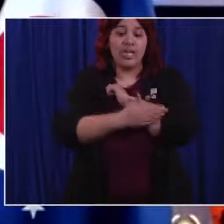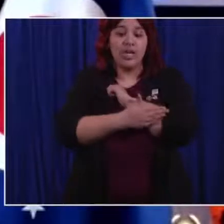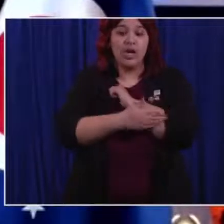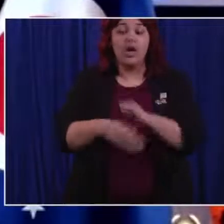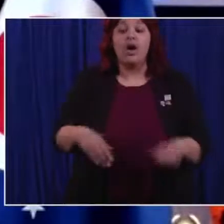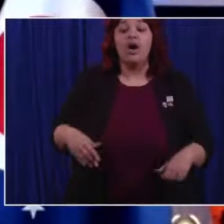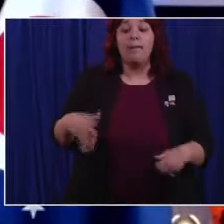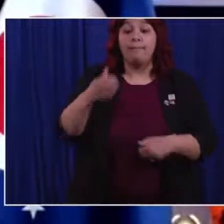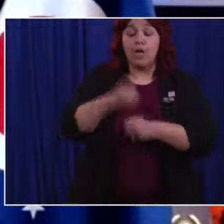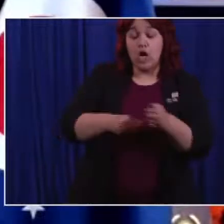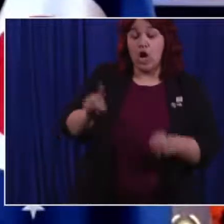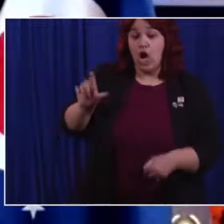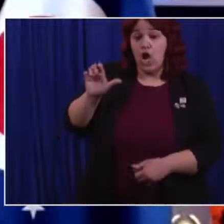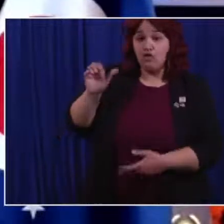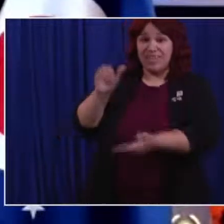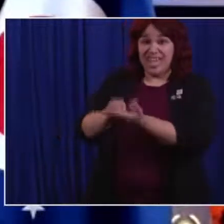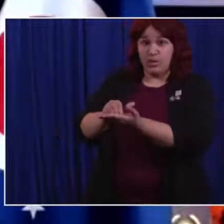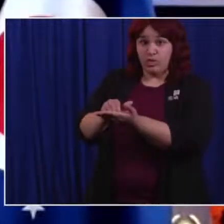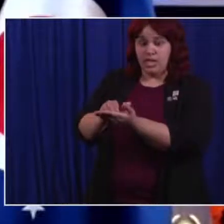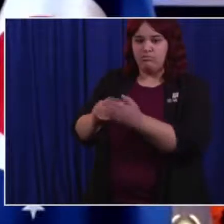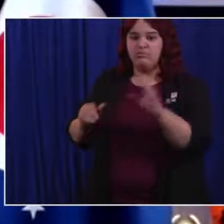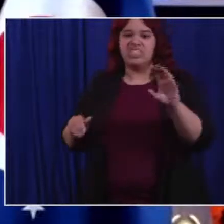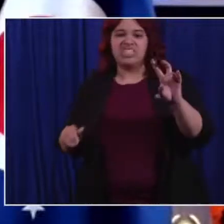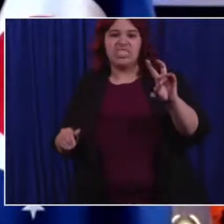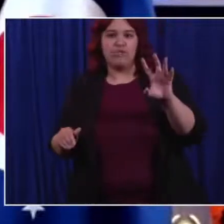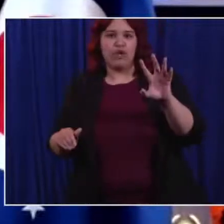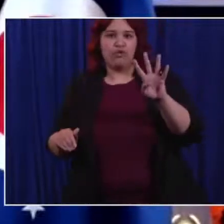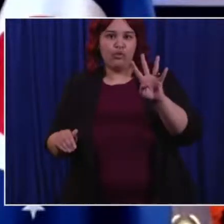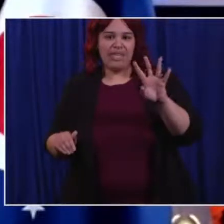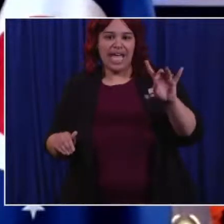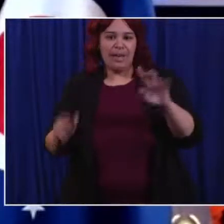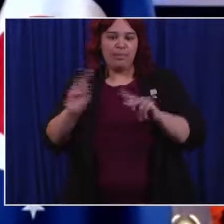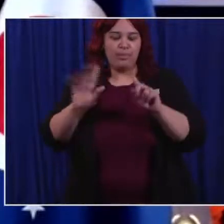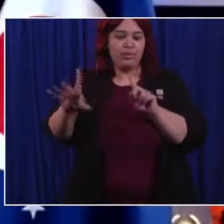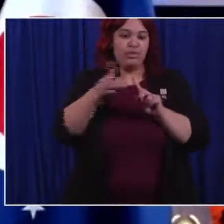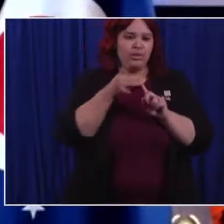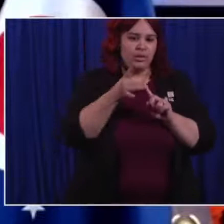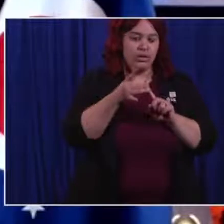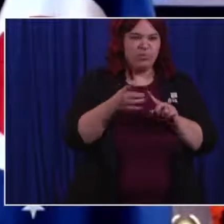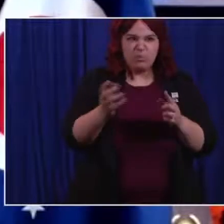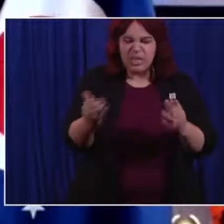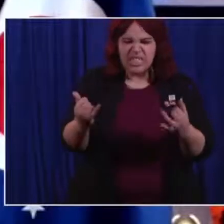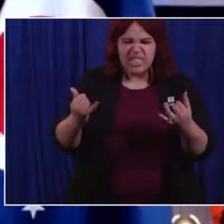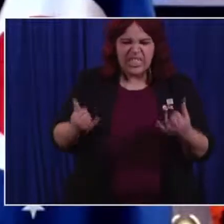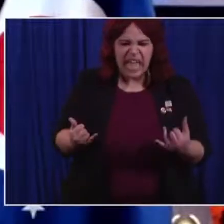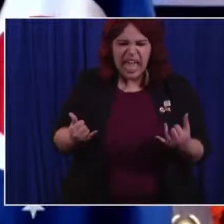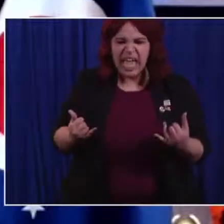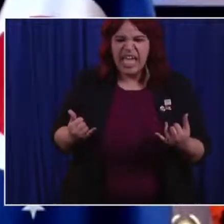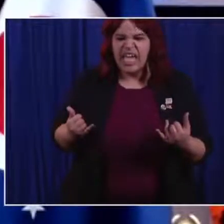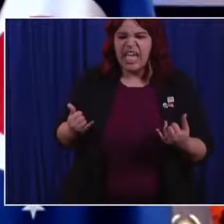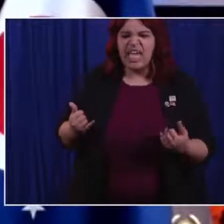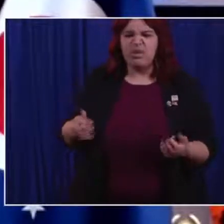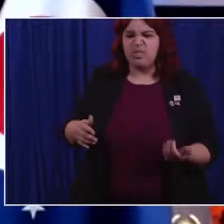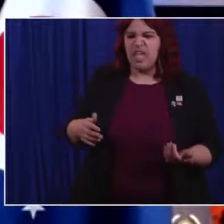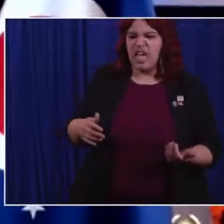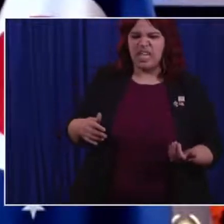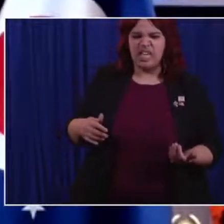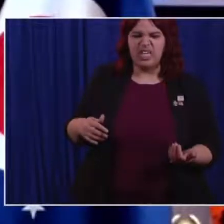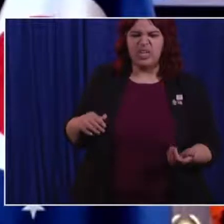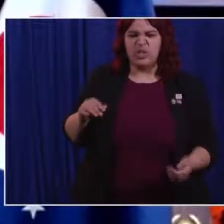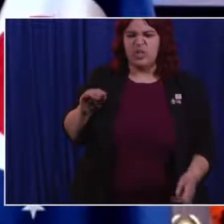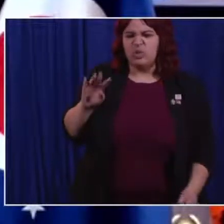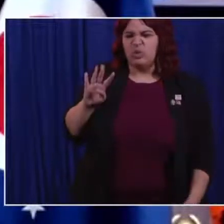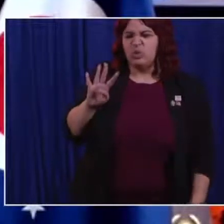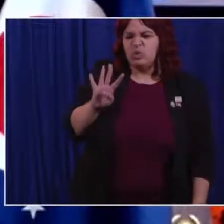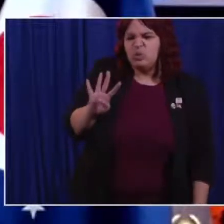And now we're seeing the high county around, I think it was 264 today, maybe 274 with Washington County. And the